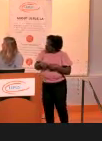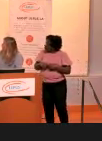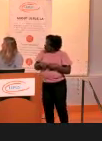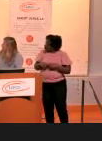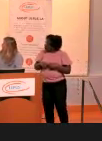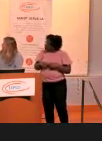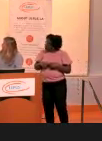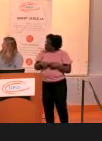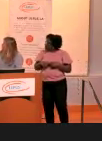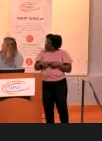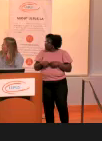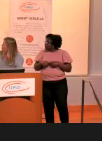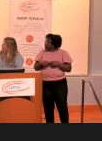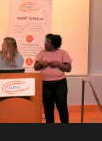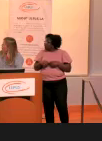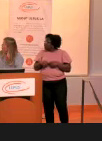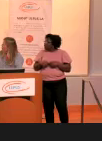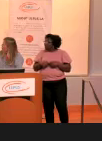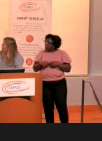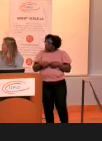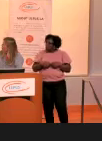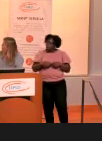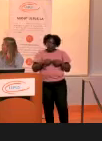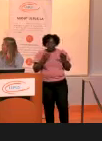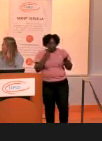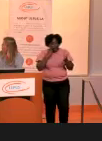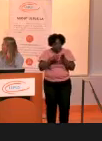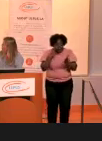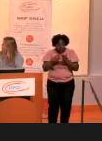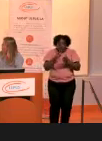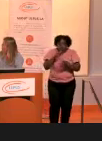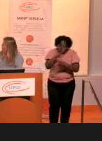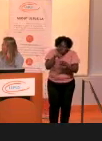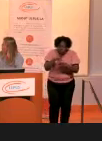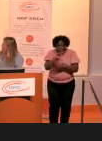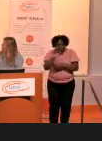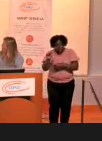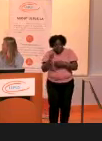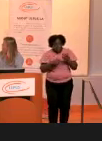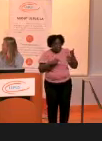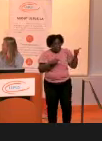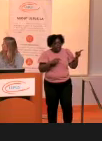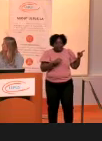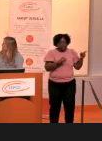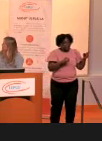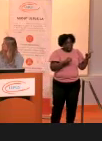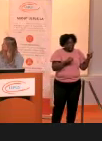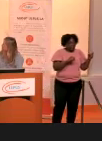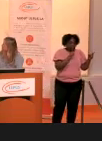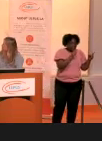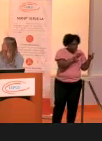were, and it was mostly African Americans in this group, but non-Asian, non-Caucasian,